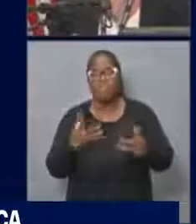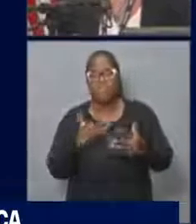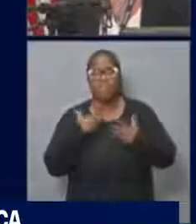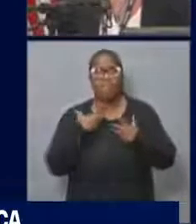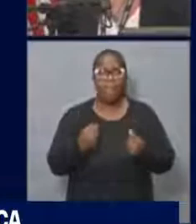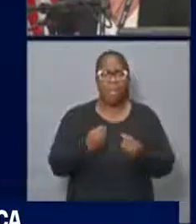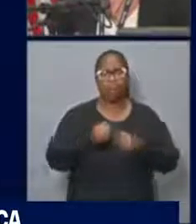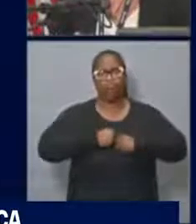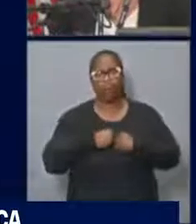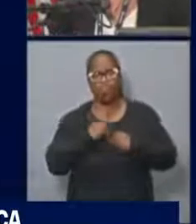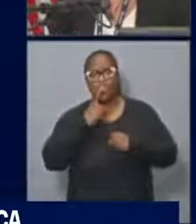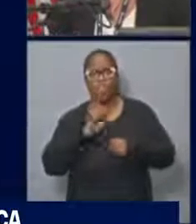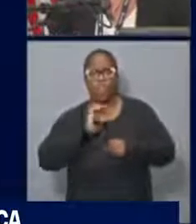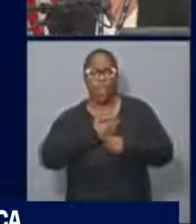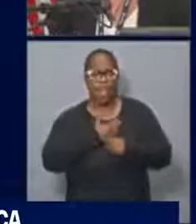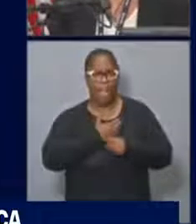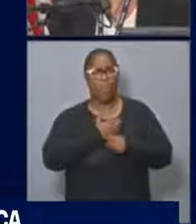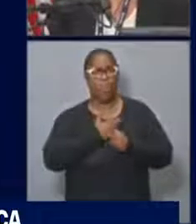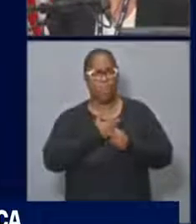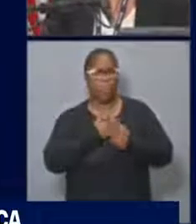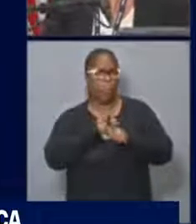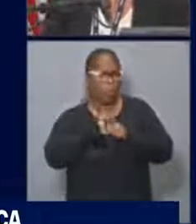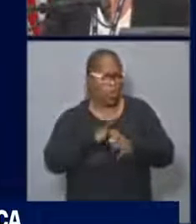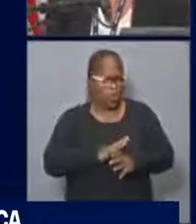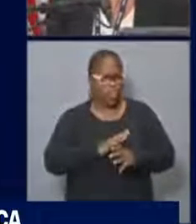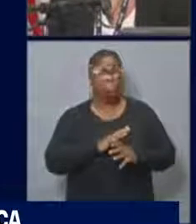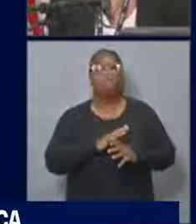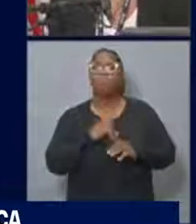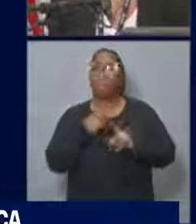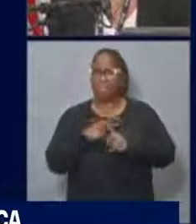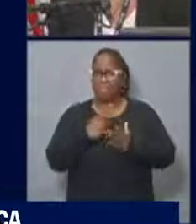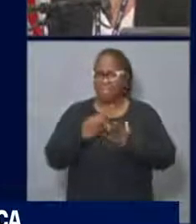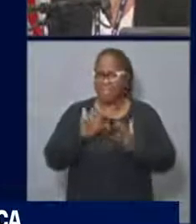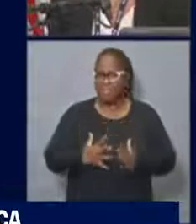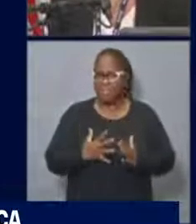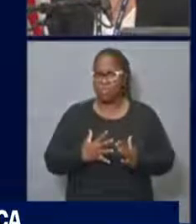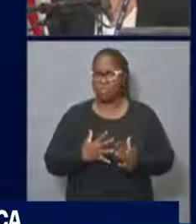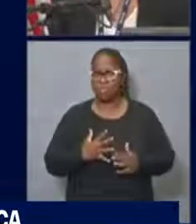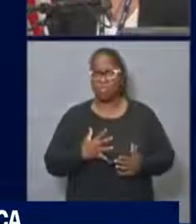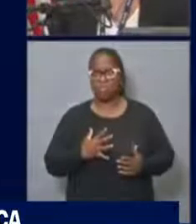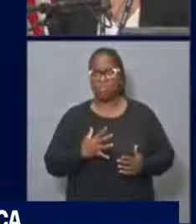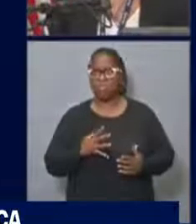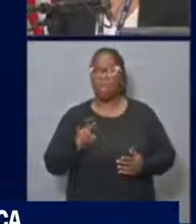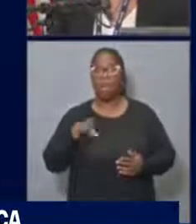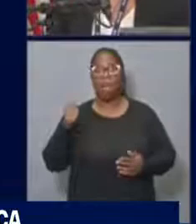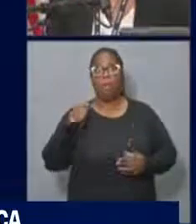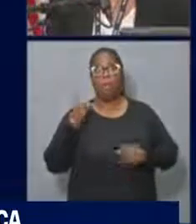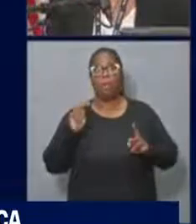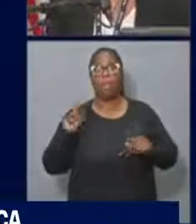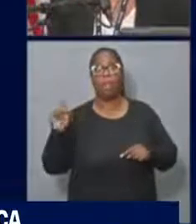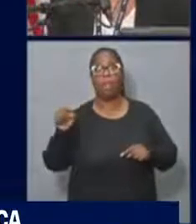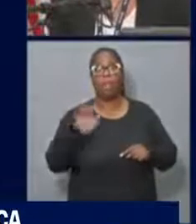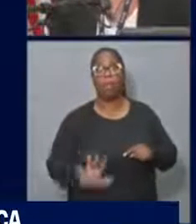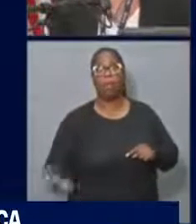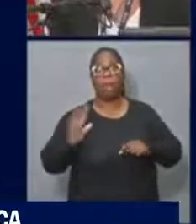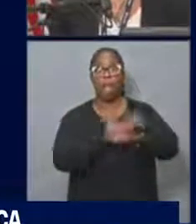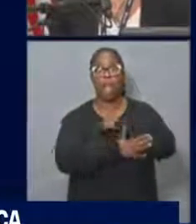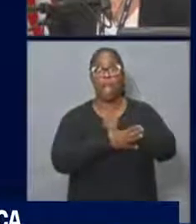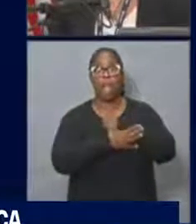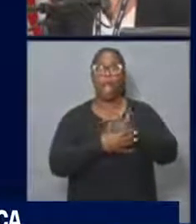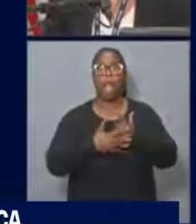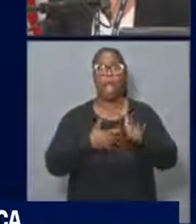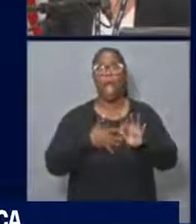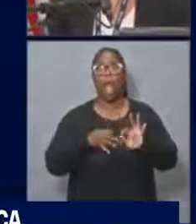customers. We were among the first jurisdictions, if not the first, to do so. Our protocols for sectors that are open